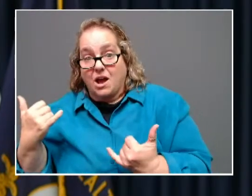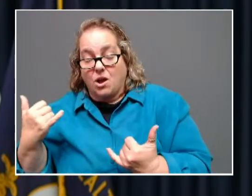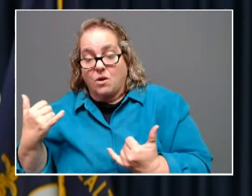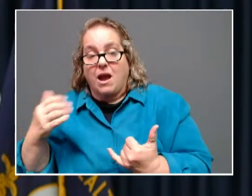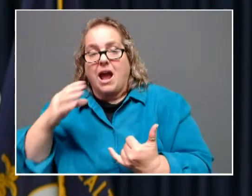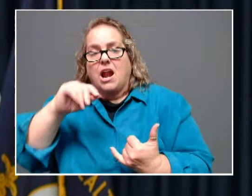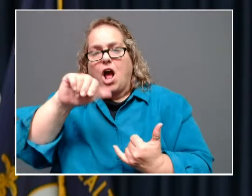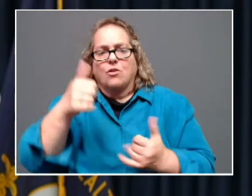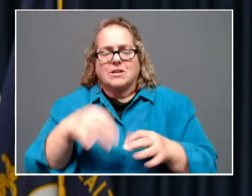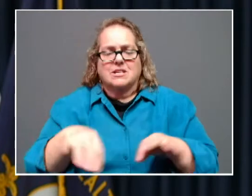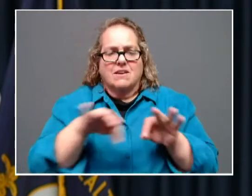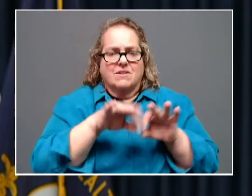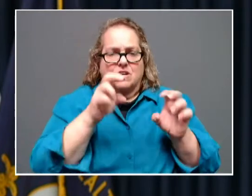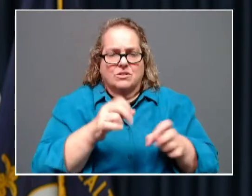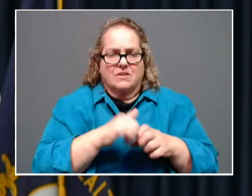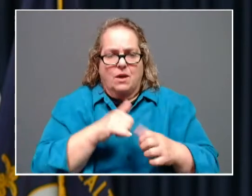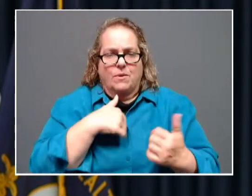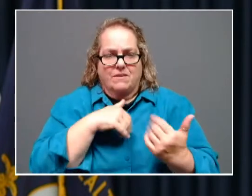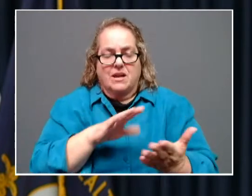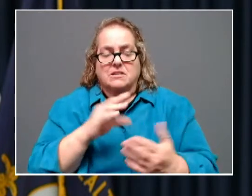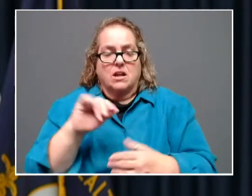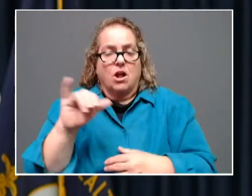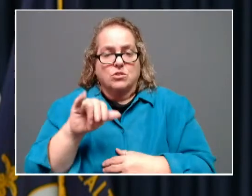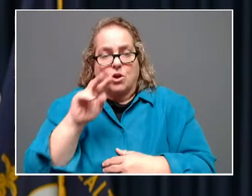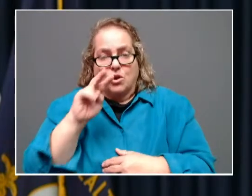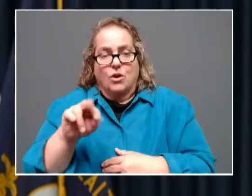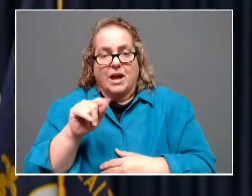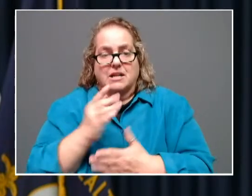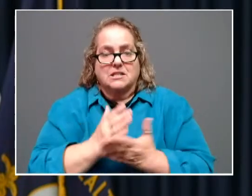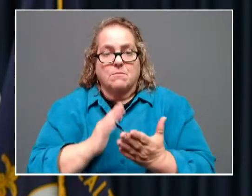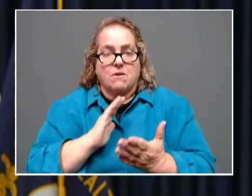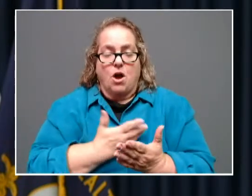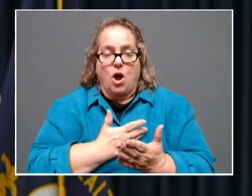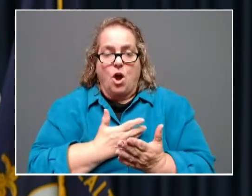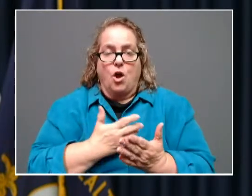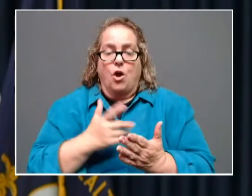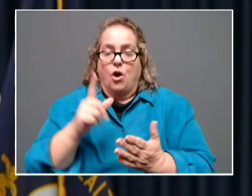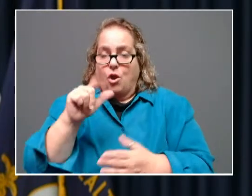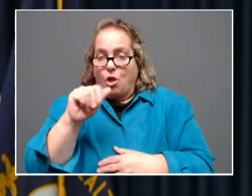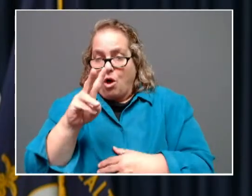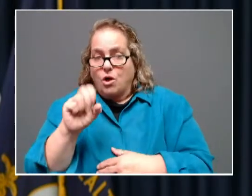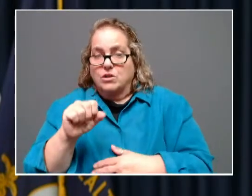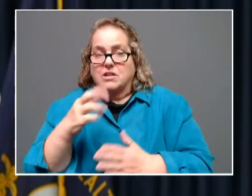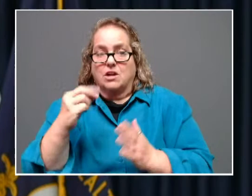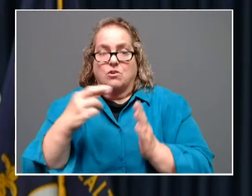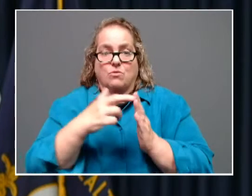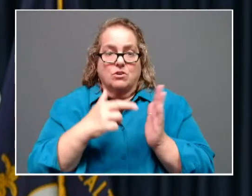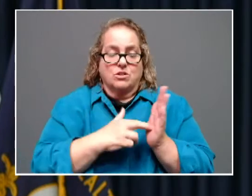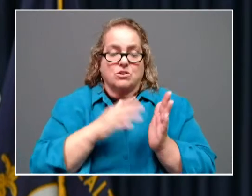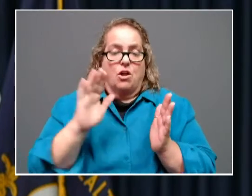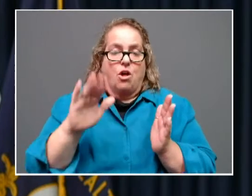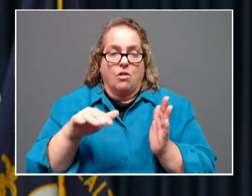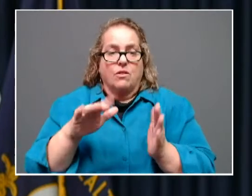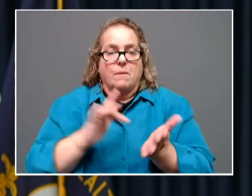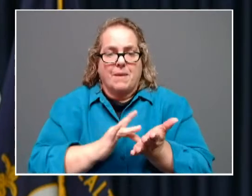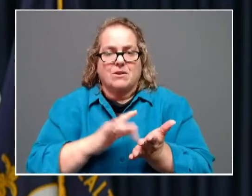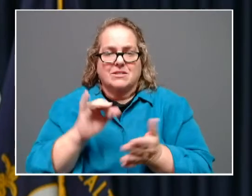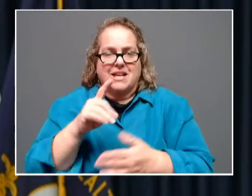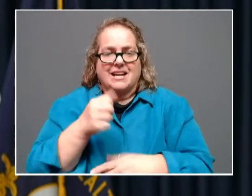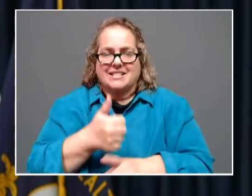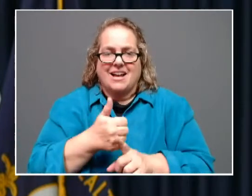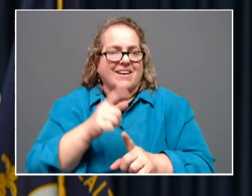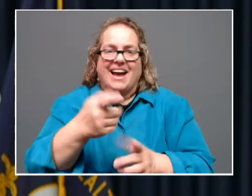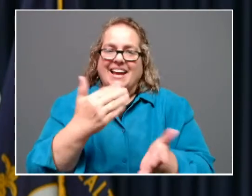that we face. Also looking at some of our regulations and laws on the medical side itself. So again, we're not there